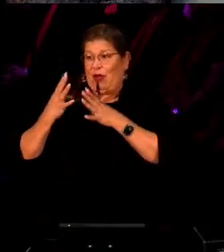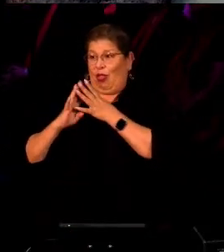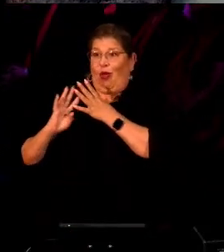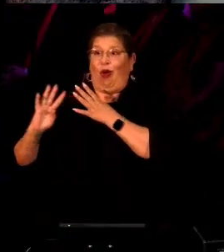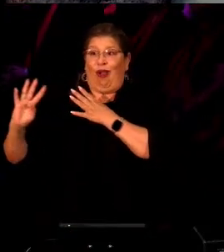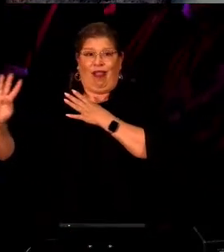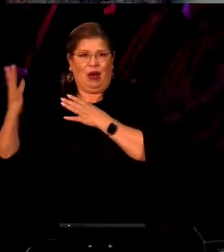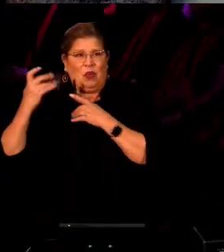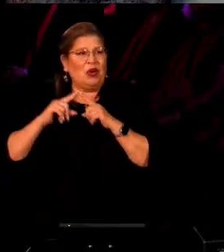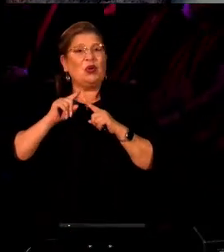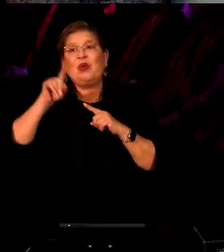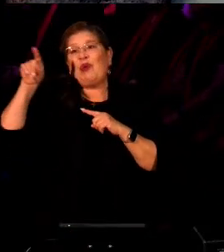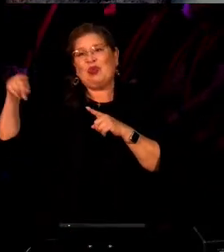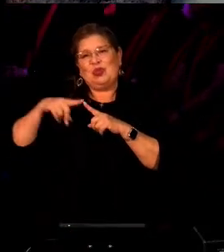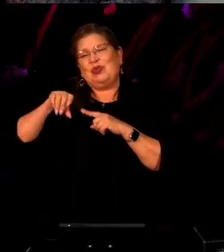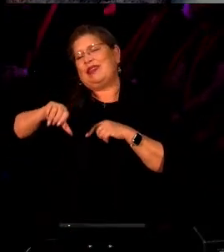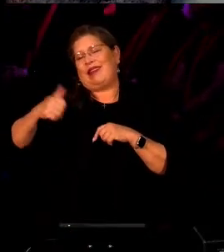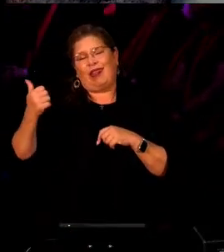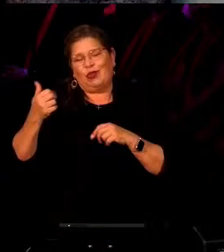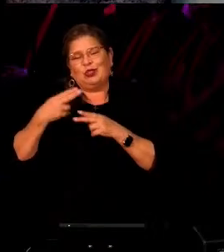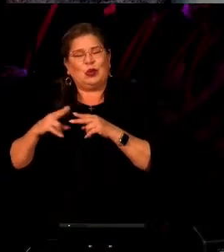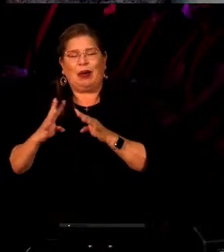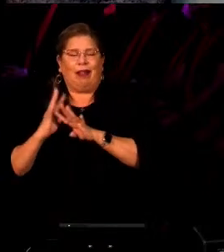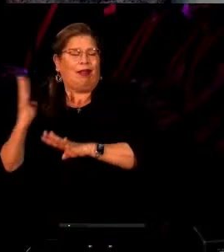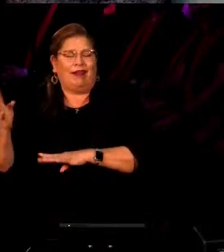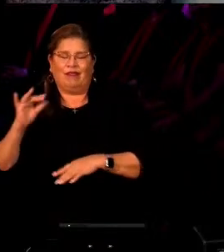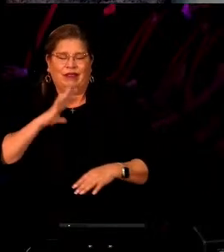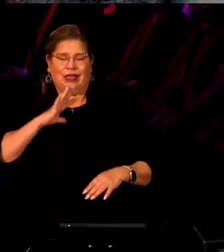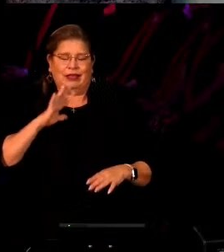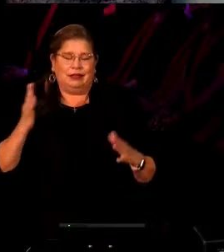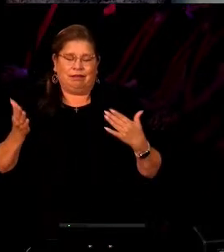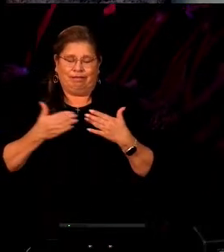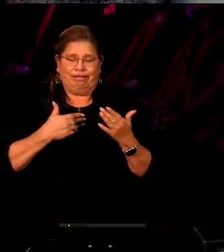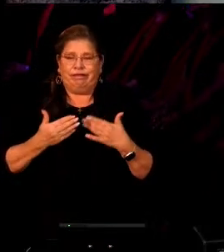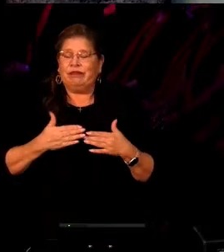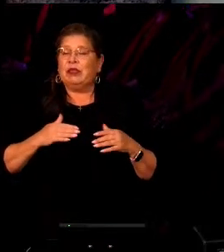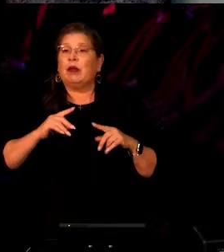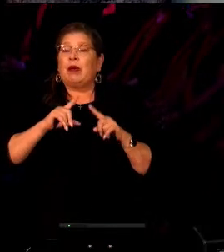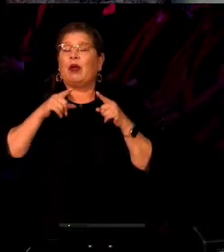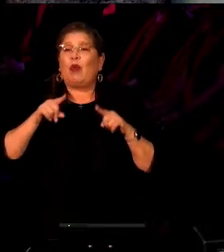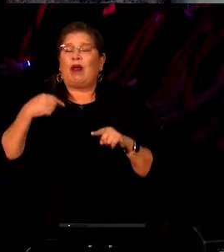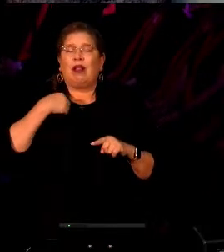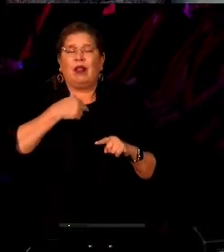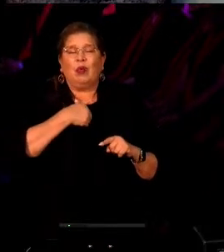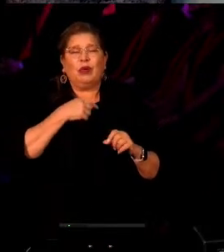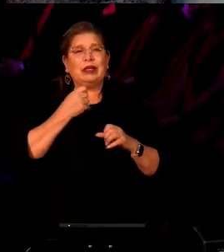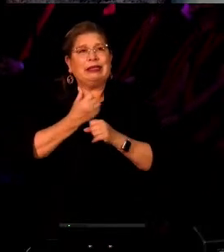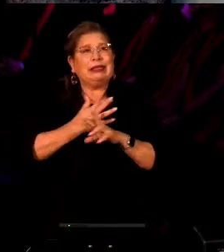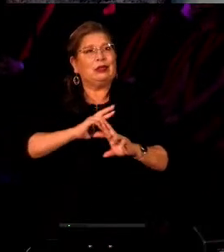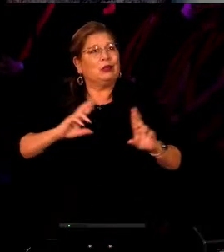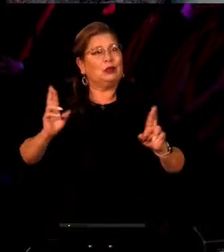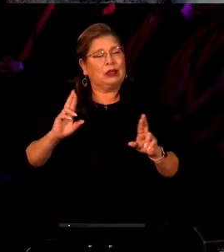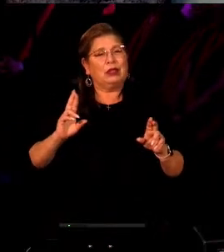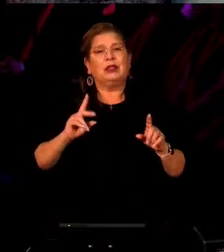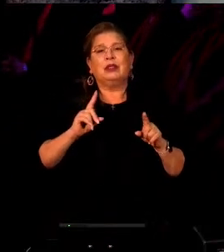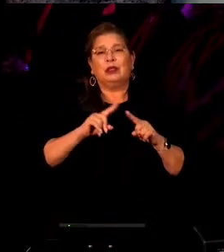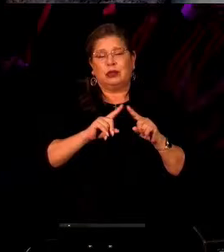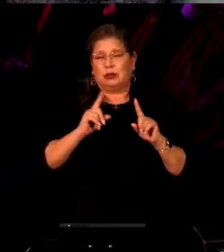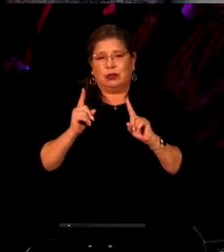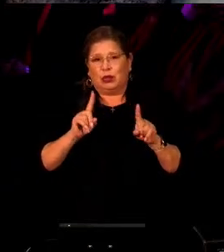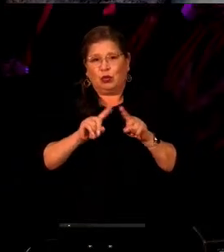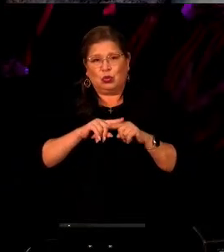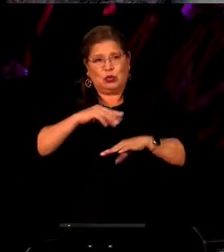and you wish to go to a one that's not so long, that's fine. But as we prepare to move to the tables